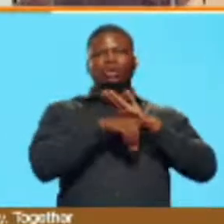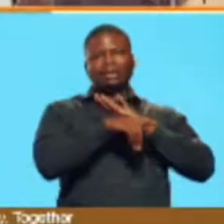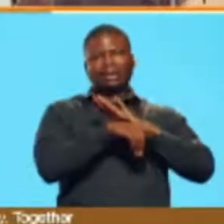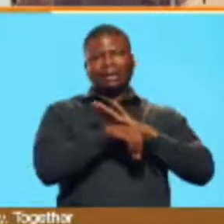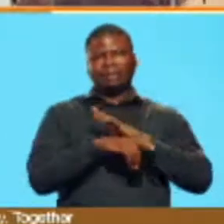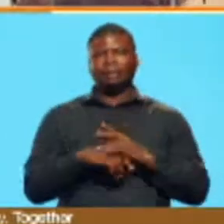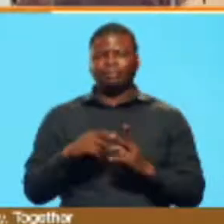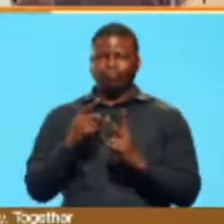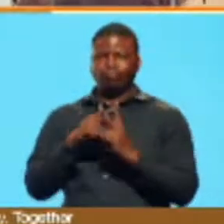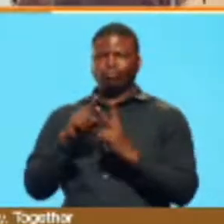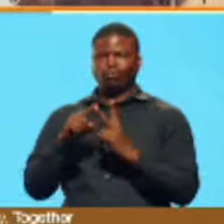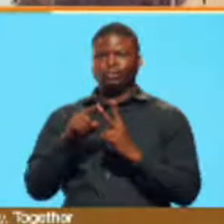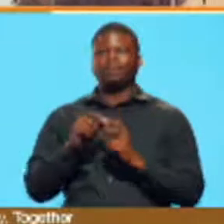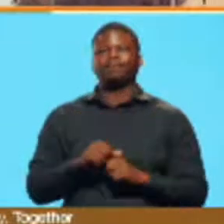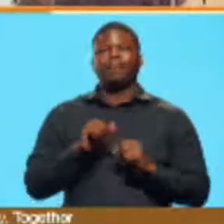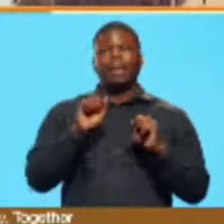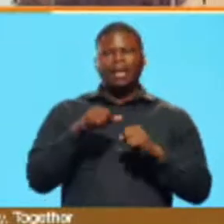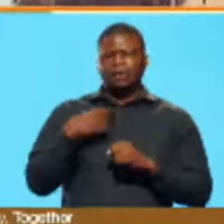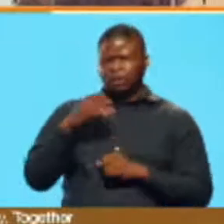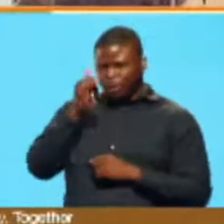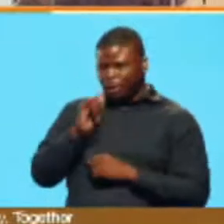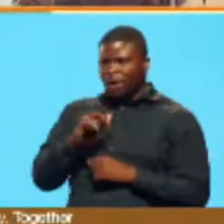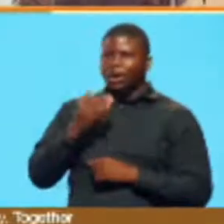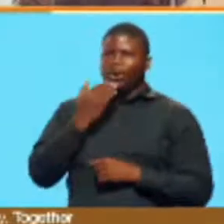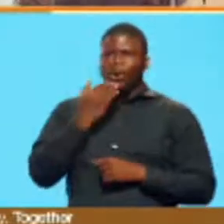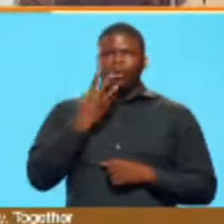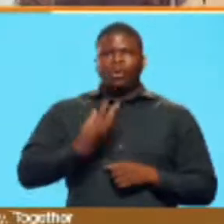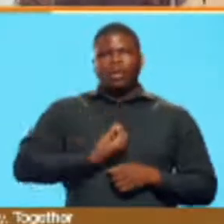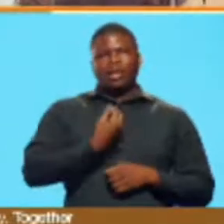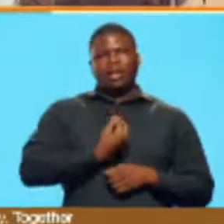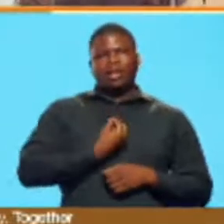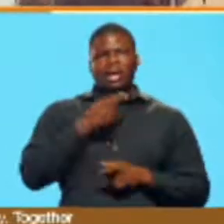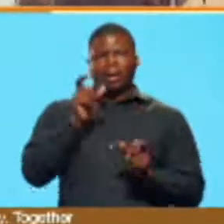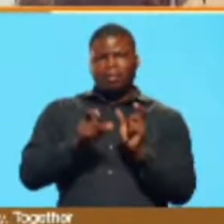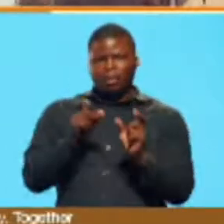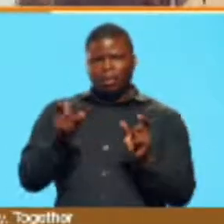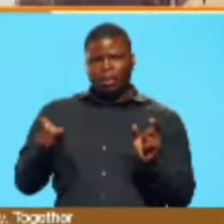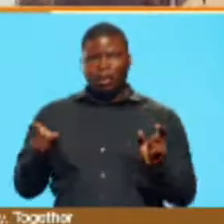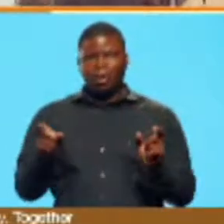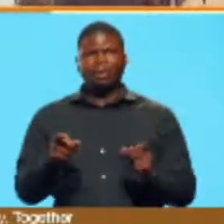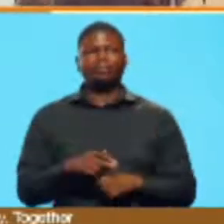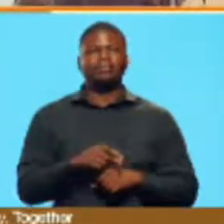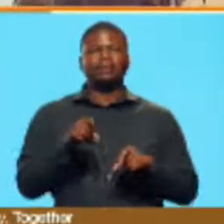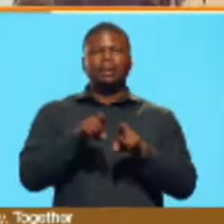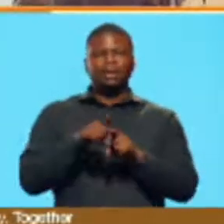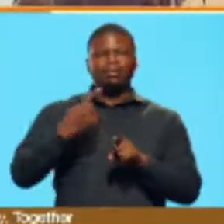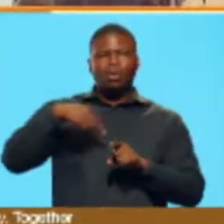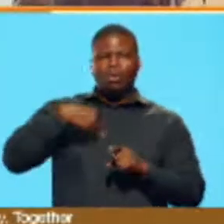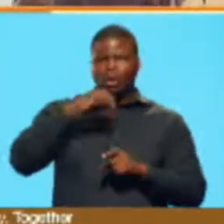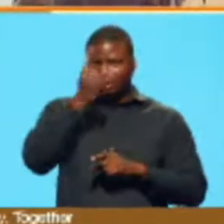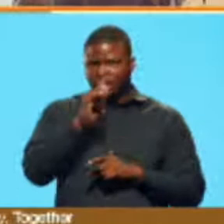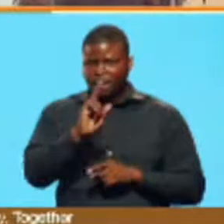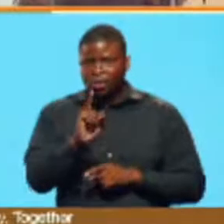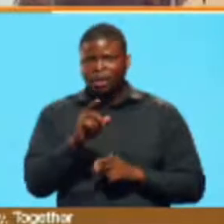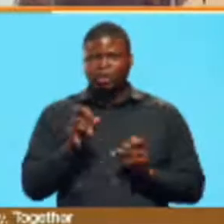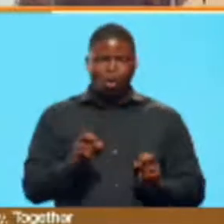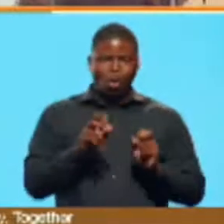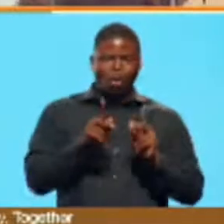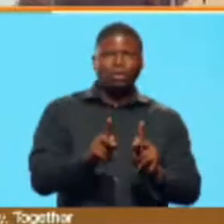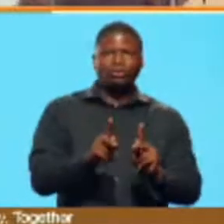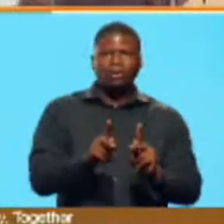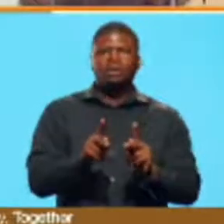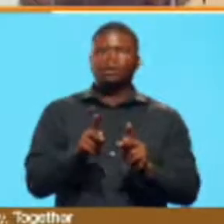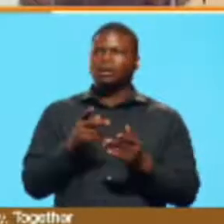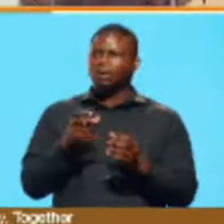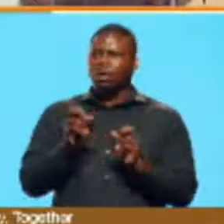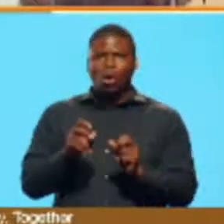their young people, to look at the opportunities for young